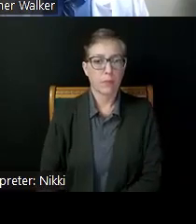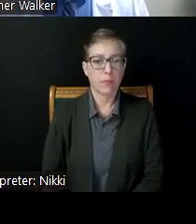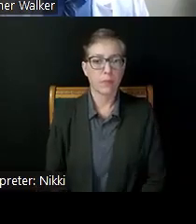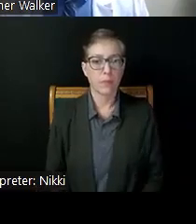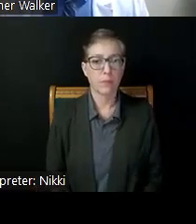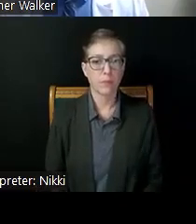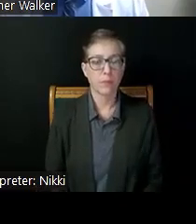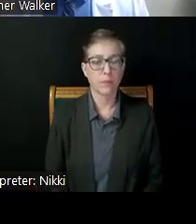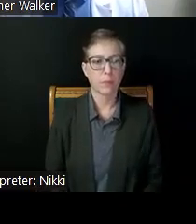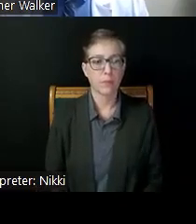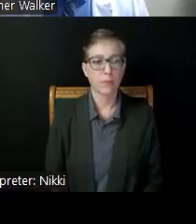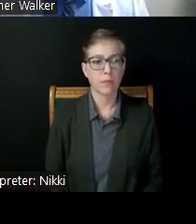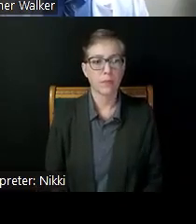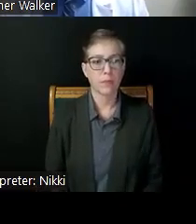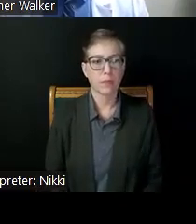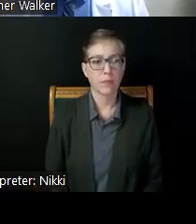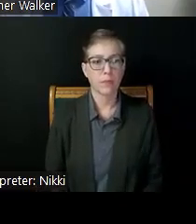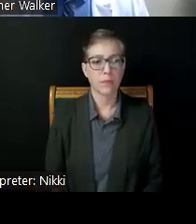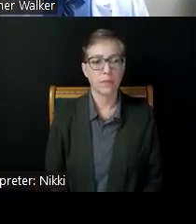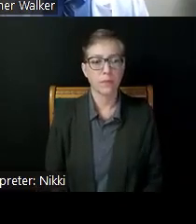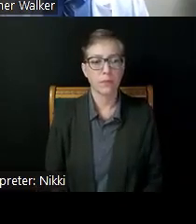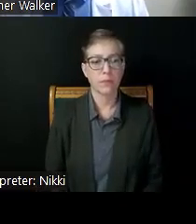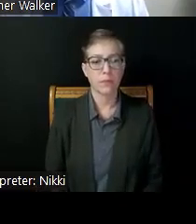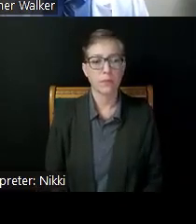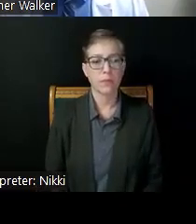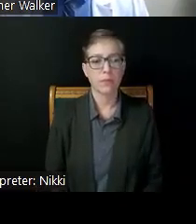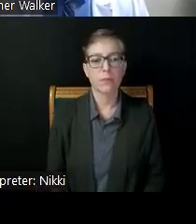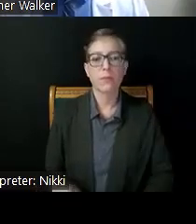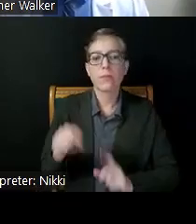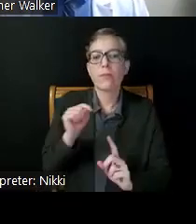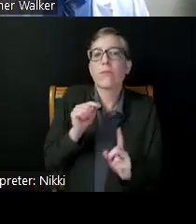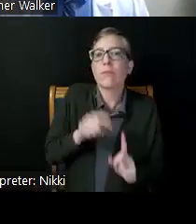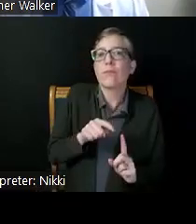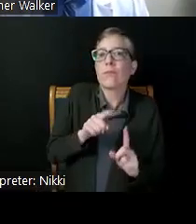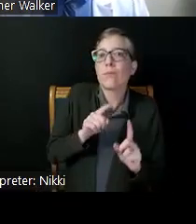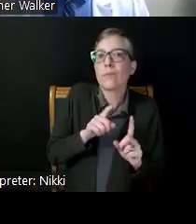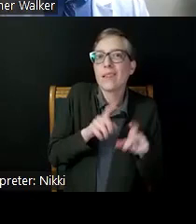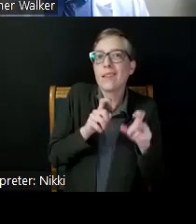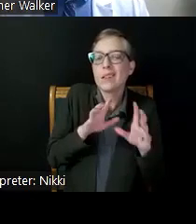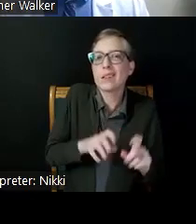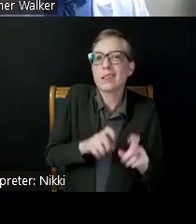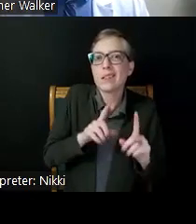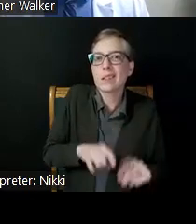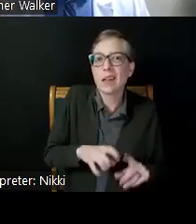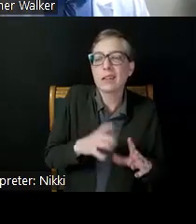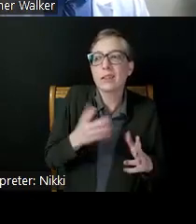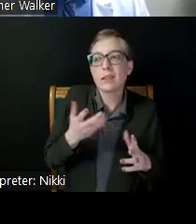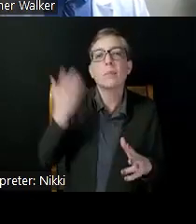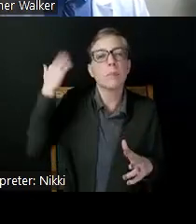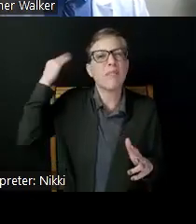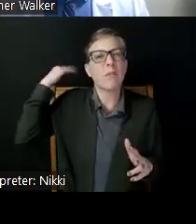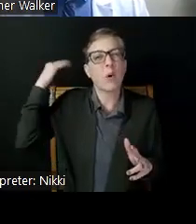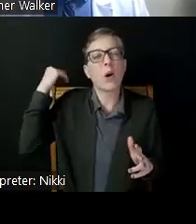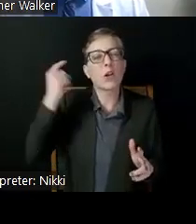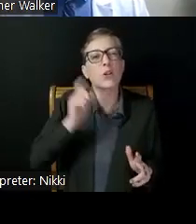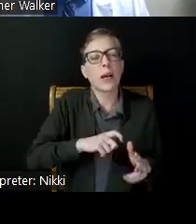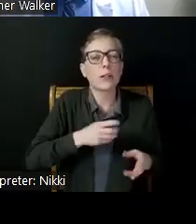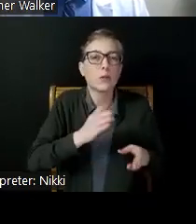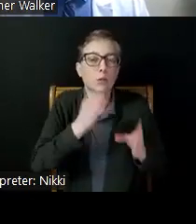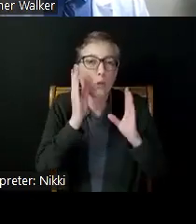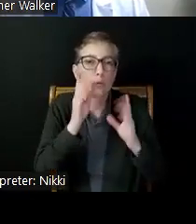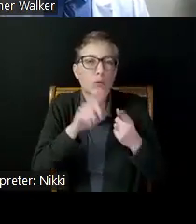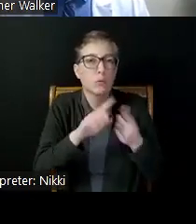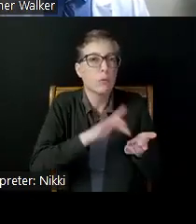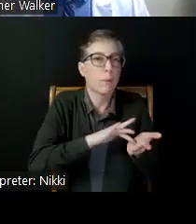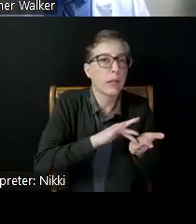were affected by things that we eat or medications, etc. So you'd have to pay close attention to that when trying to interpret the